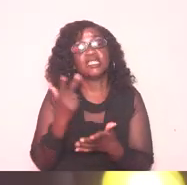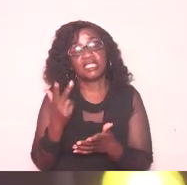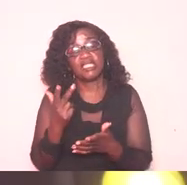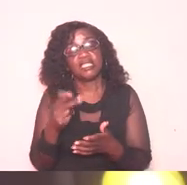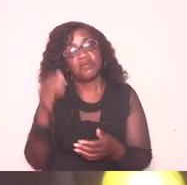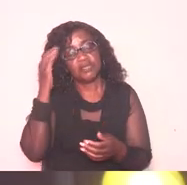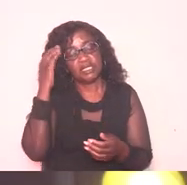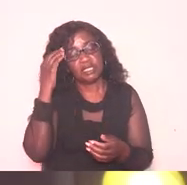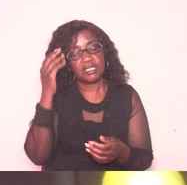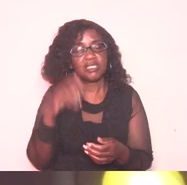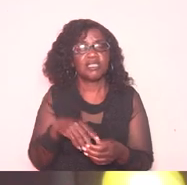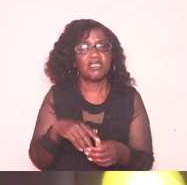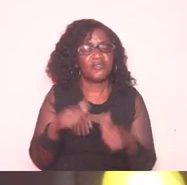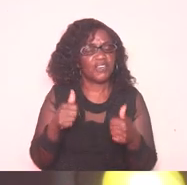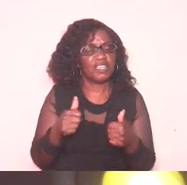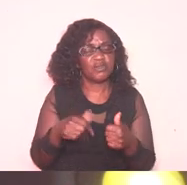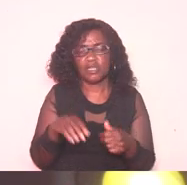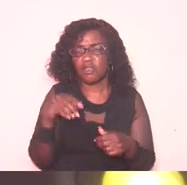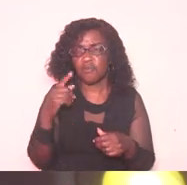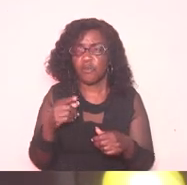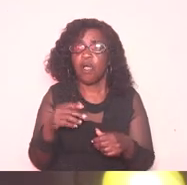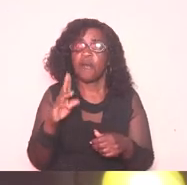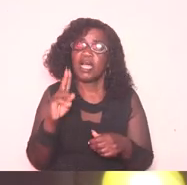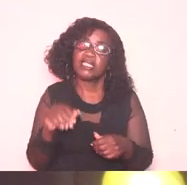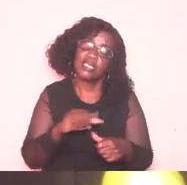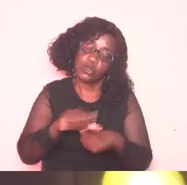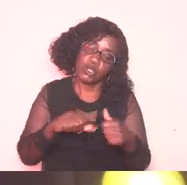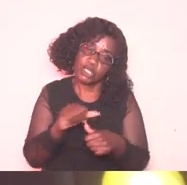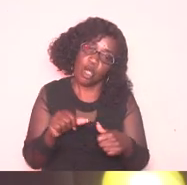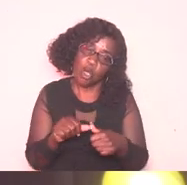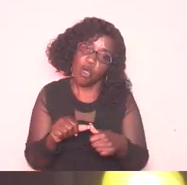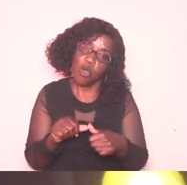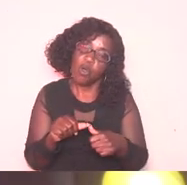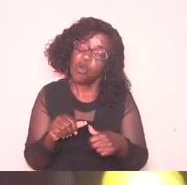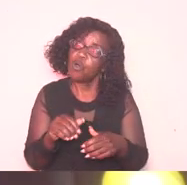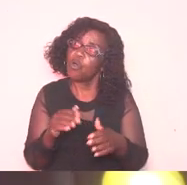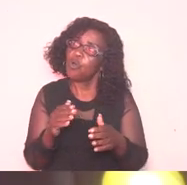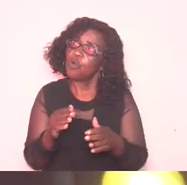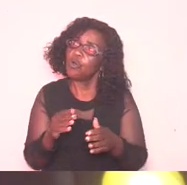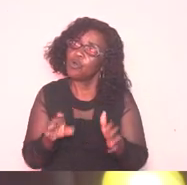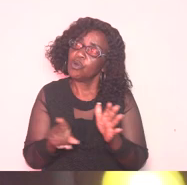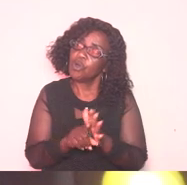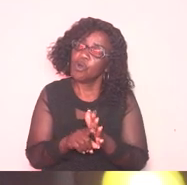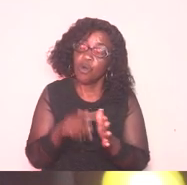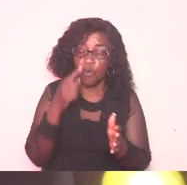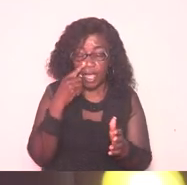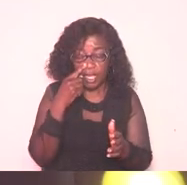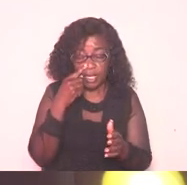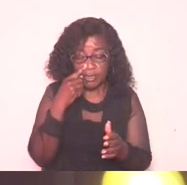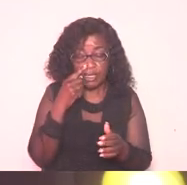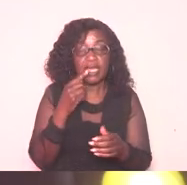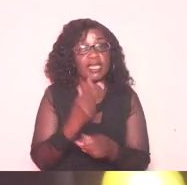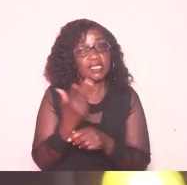being 21 shows direct maturity, right? But we're saying that there's a social standard or expectation that by the time you're 18, you have been able to